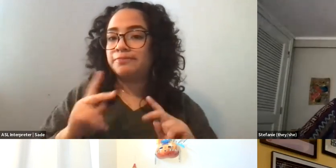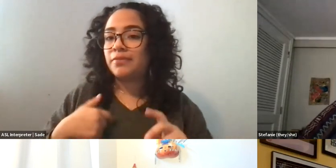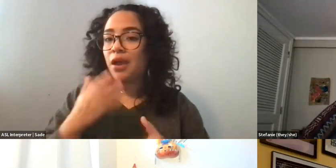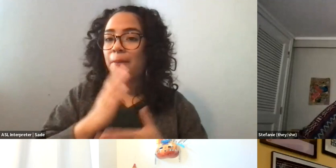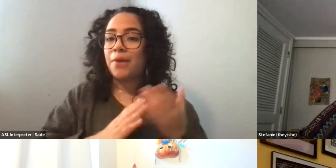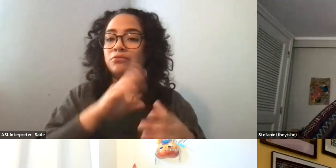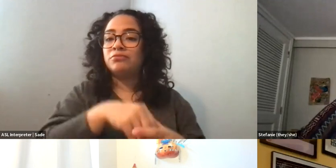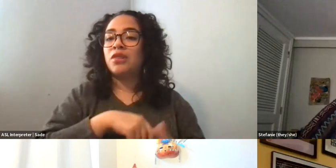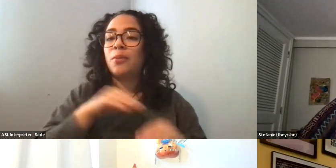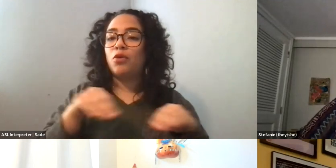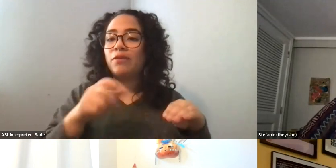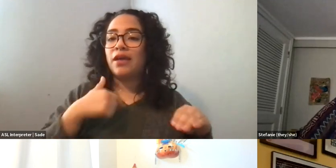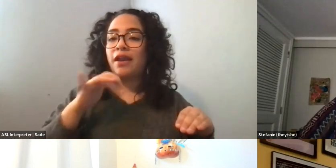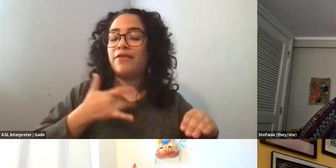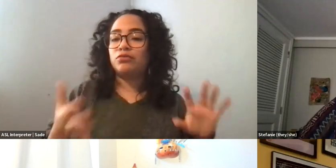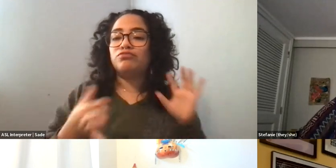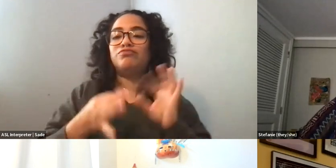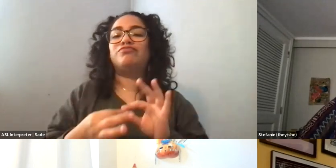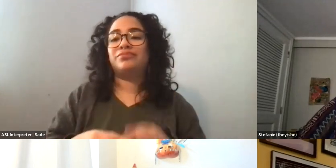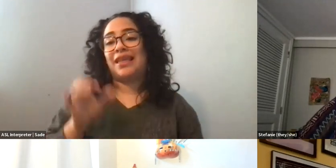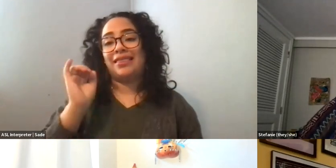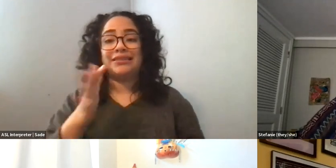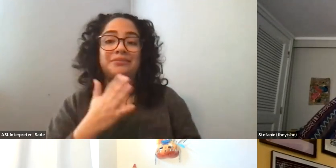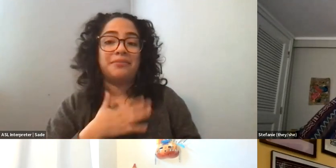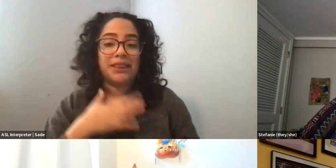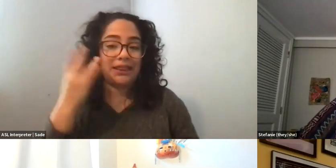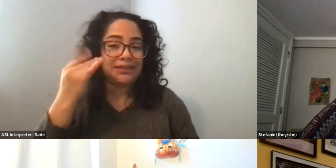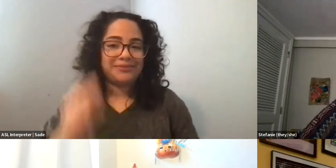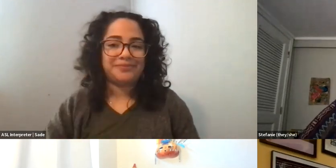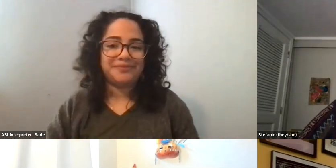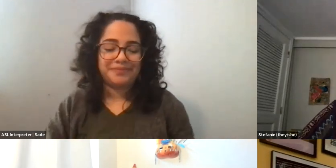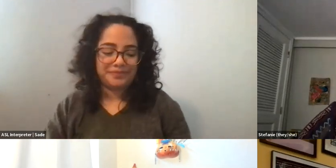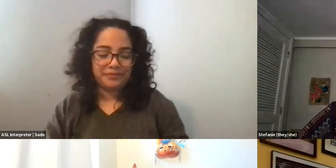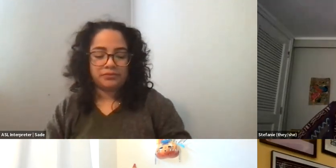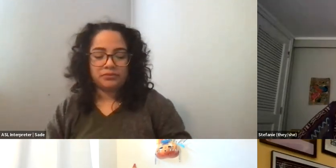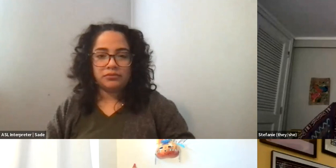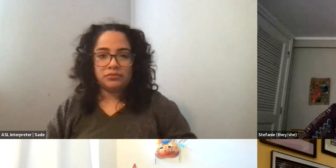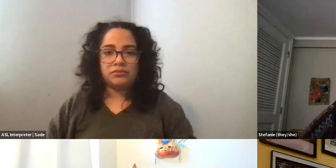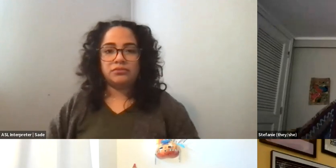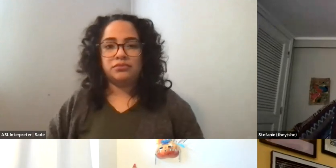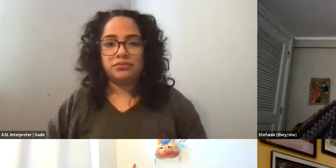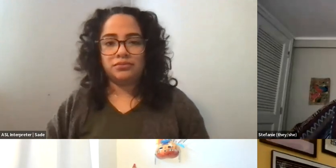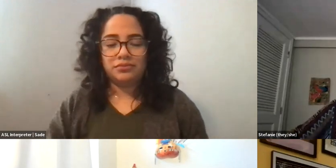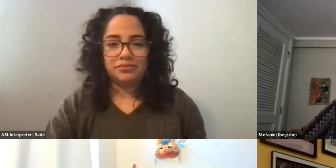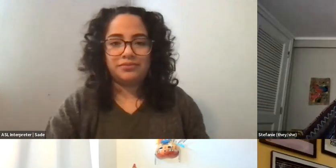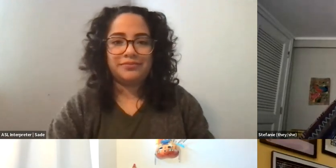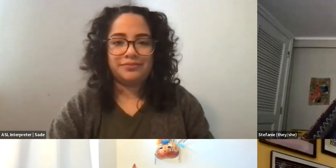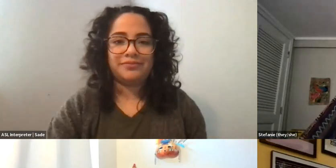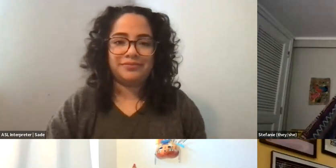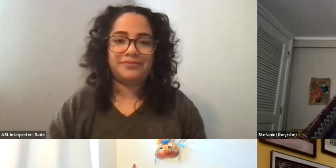I feel connected to. That's my thoughts on lineage.